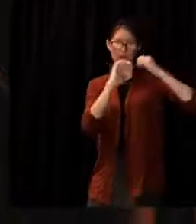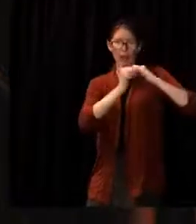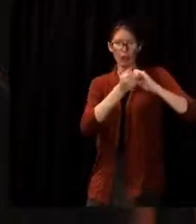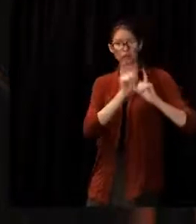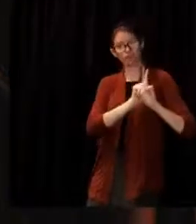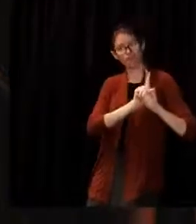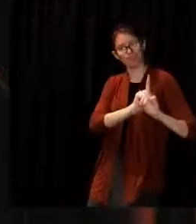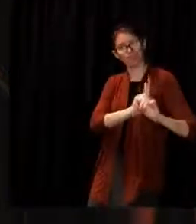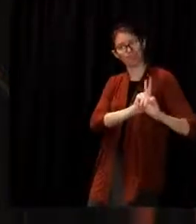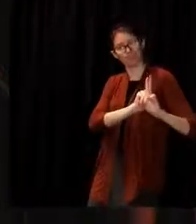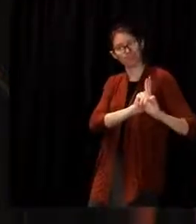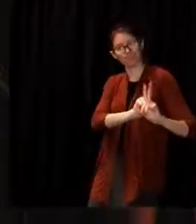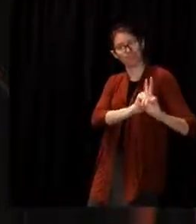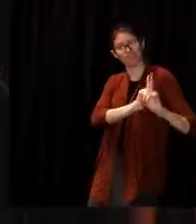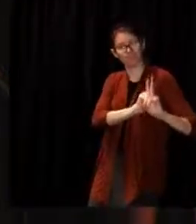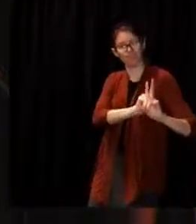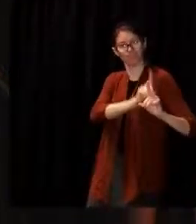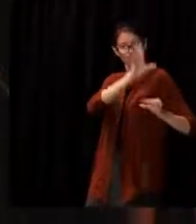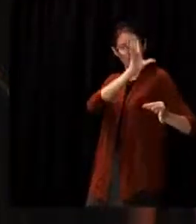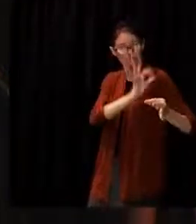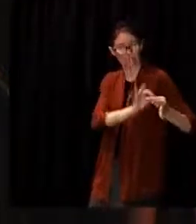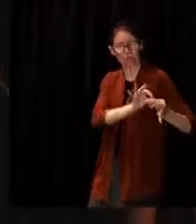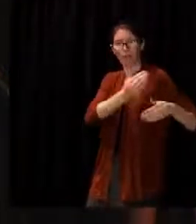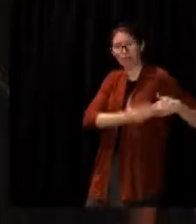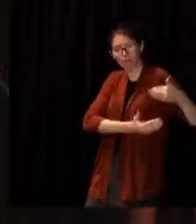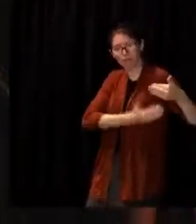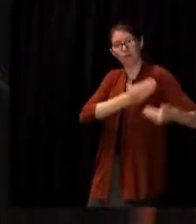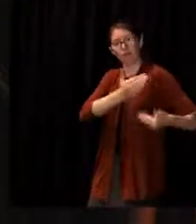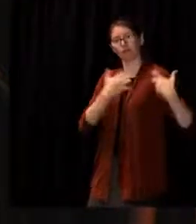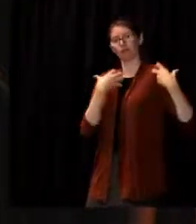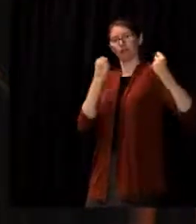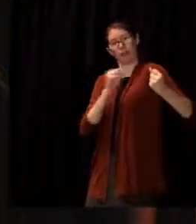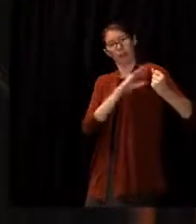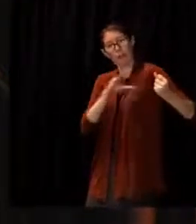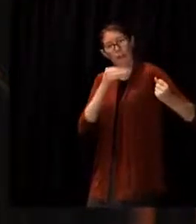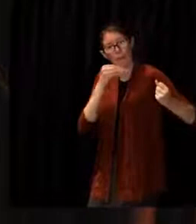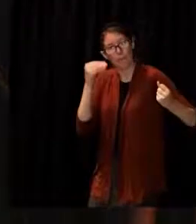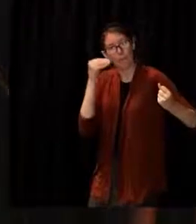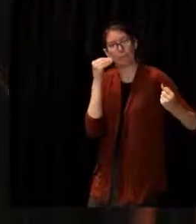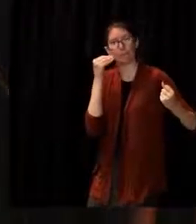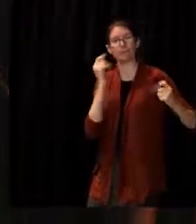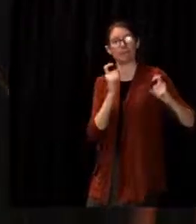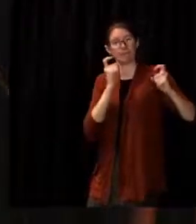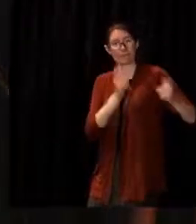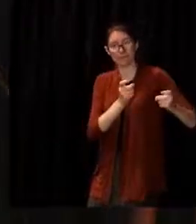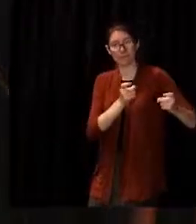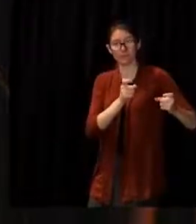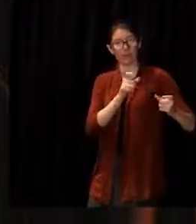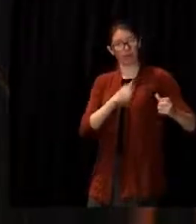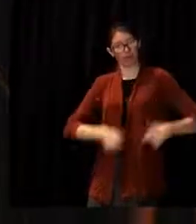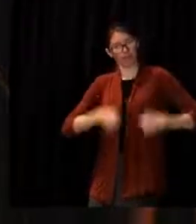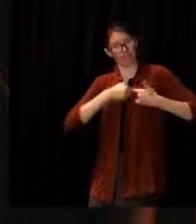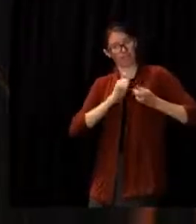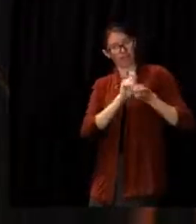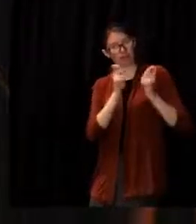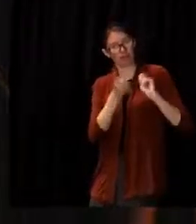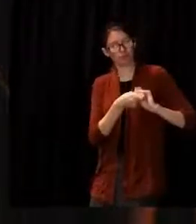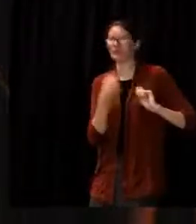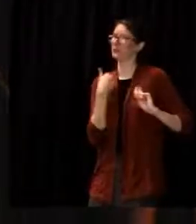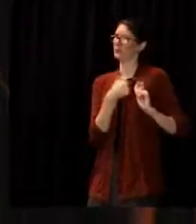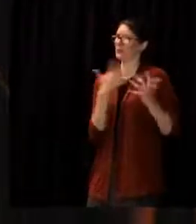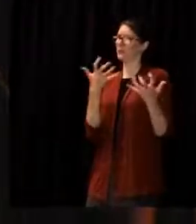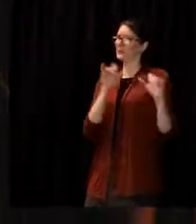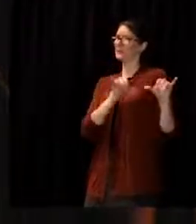over time and to strengthen homes and to change lives. And so we want to do this. We want to do this like Peter